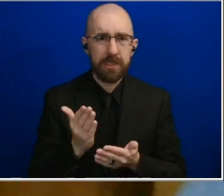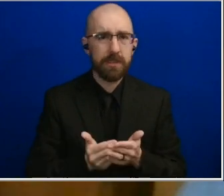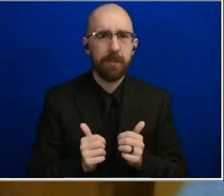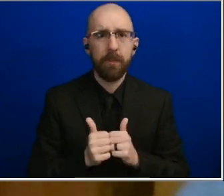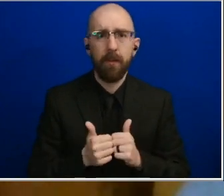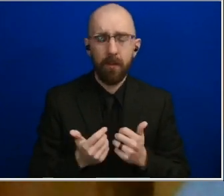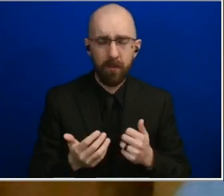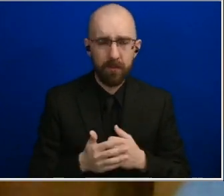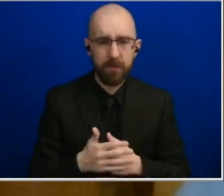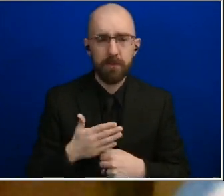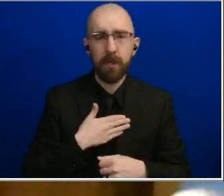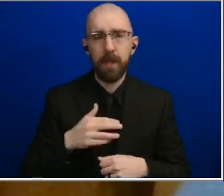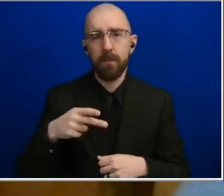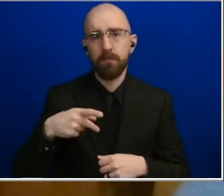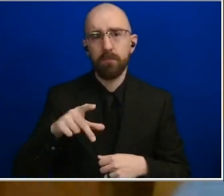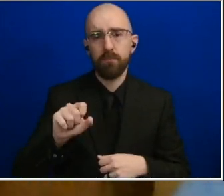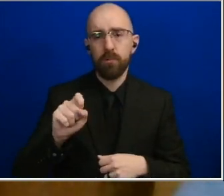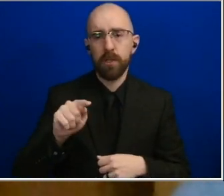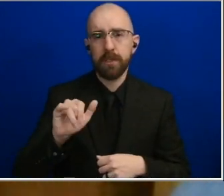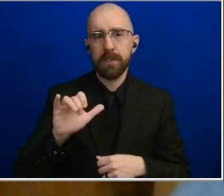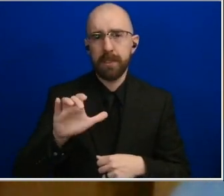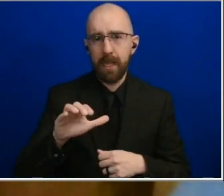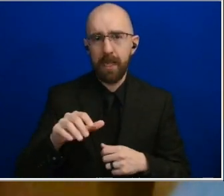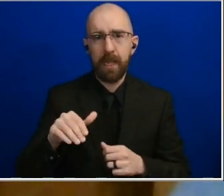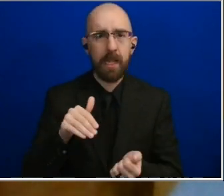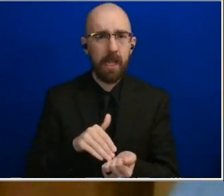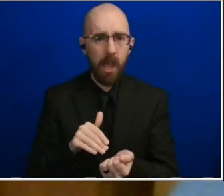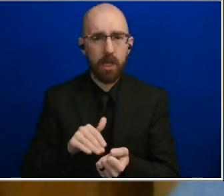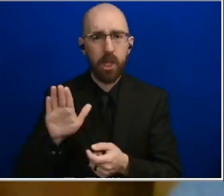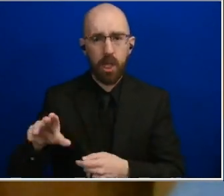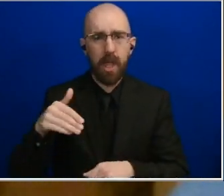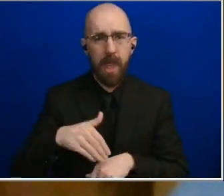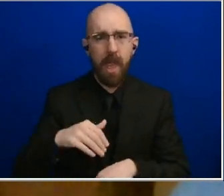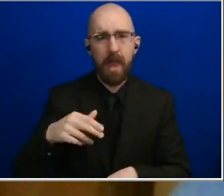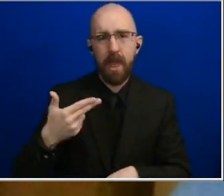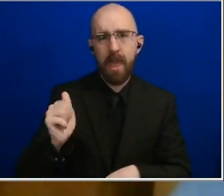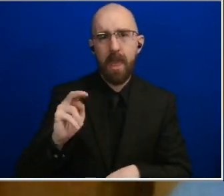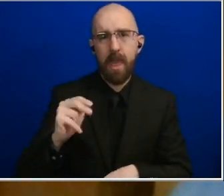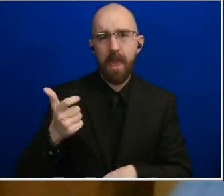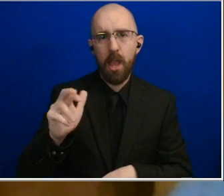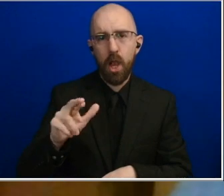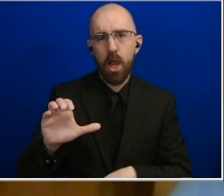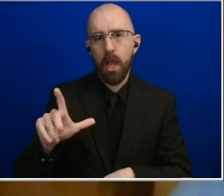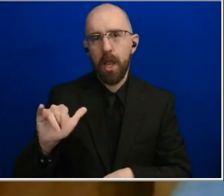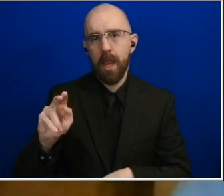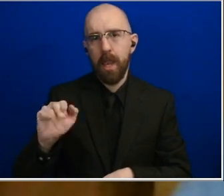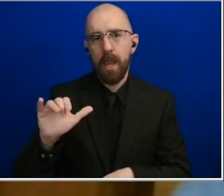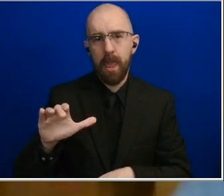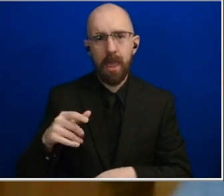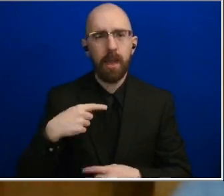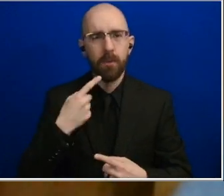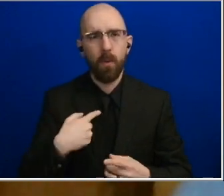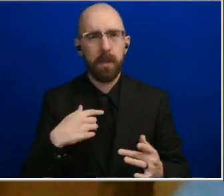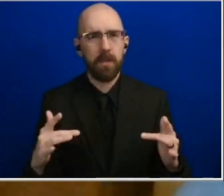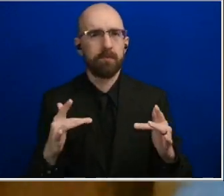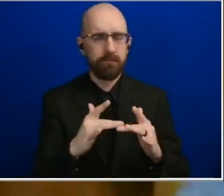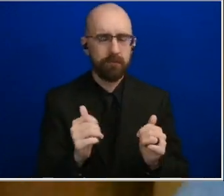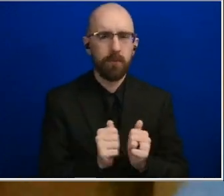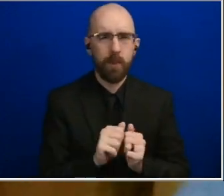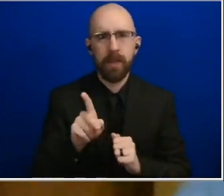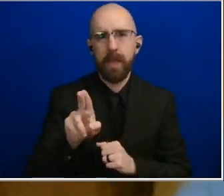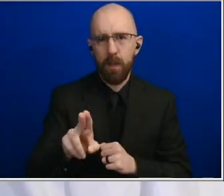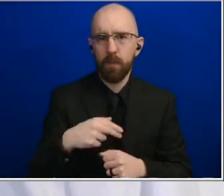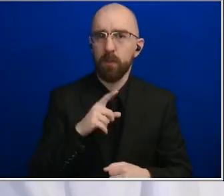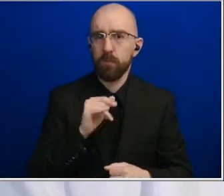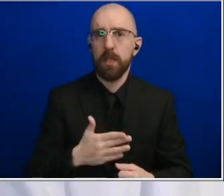my prosthesis doctor there at the Hanger Clinic told me to get in contact with KU. So I'm really happy I